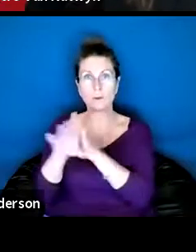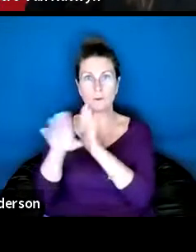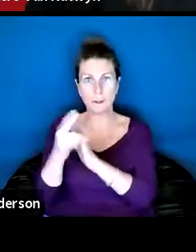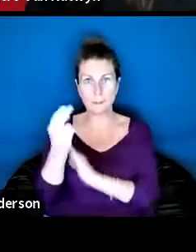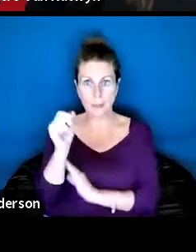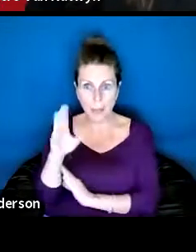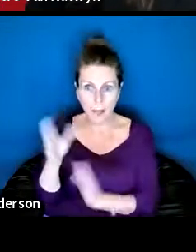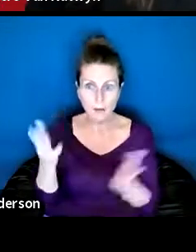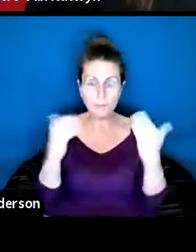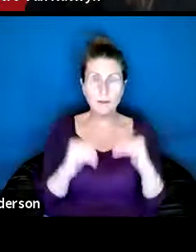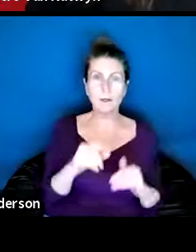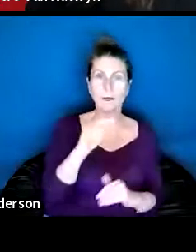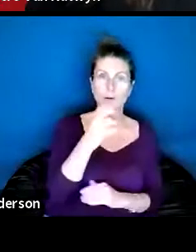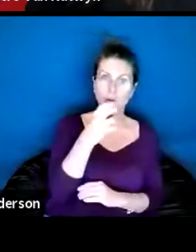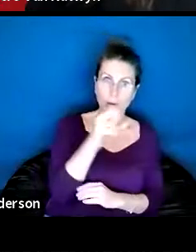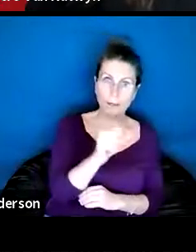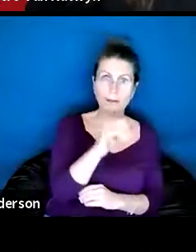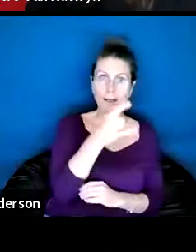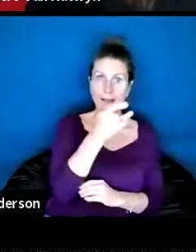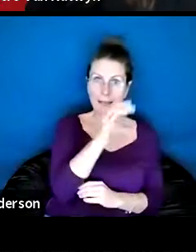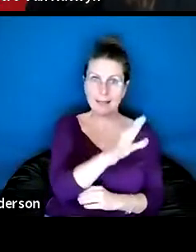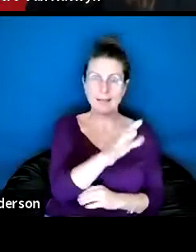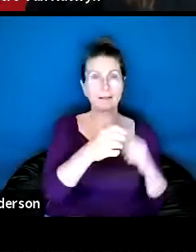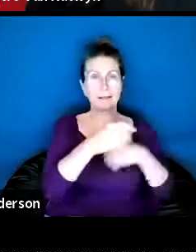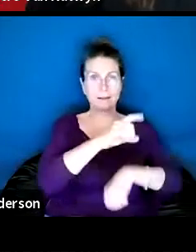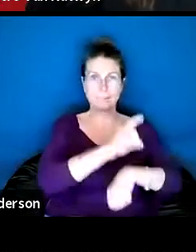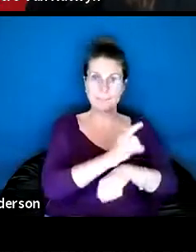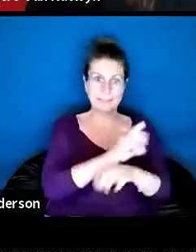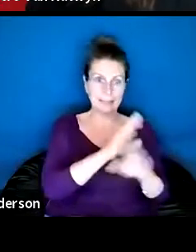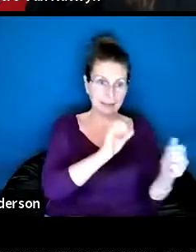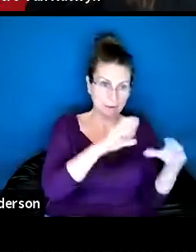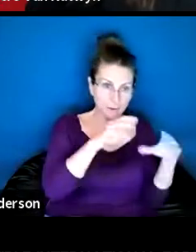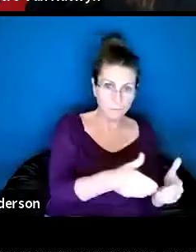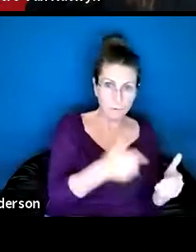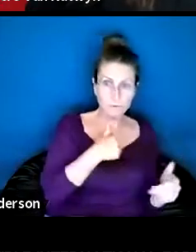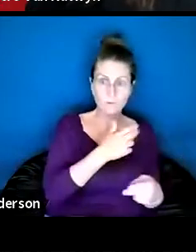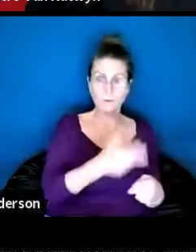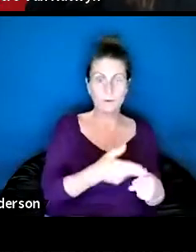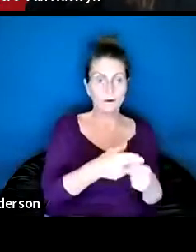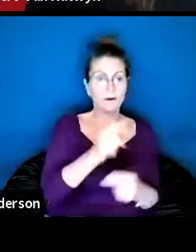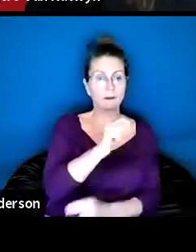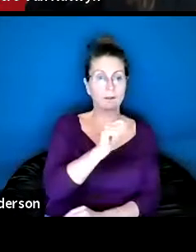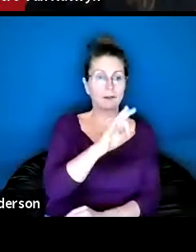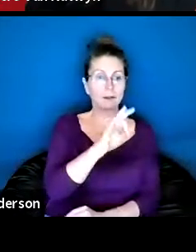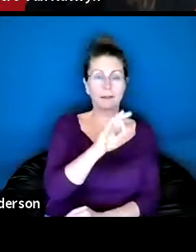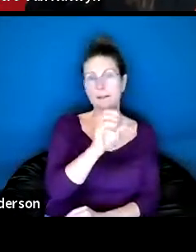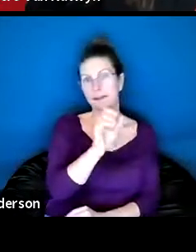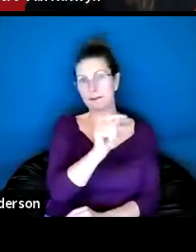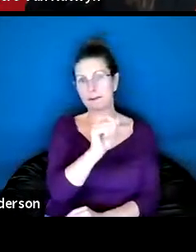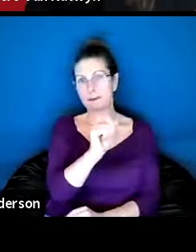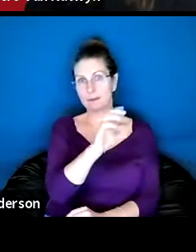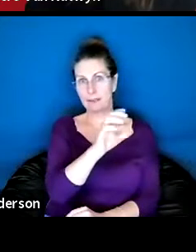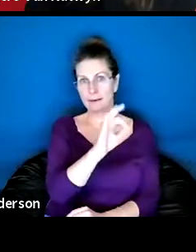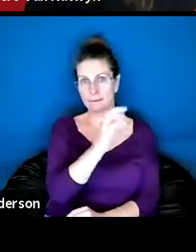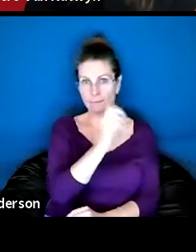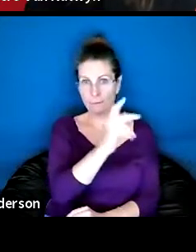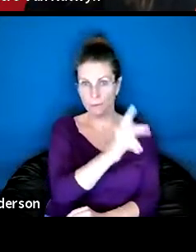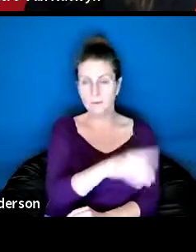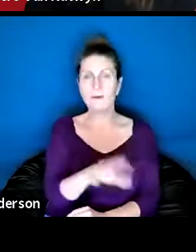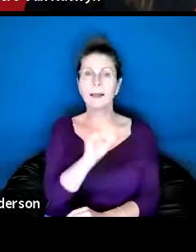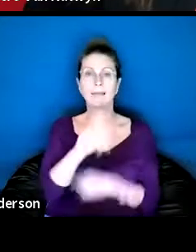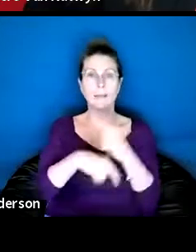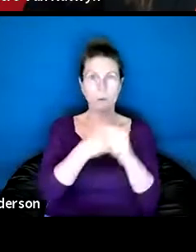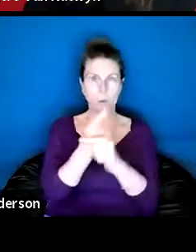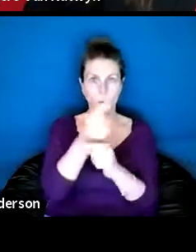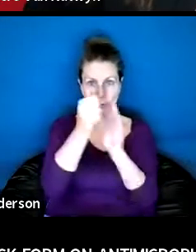the Transatlantic Task Force on Antimicrobial Resistance, what we call TETFAR, and the Global Health Security Agenda,